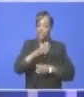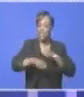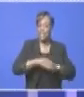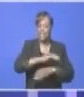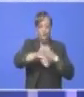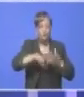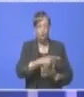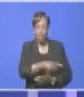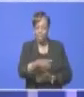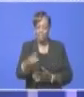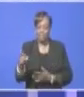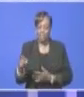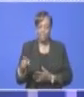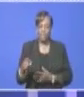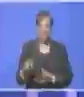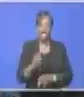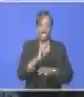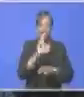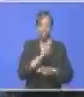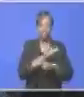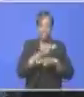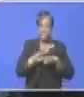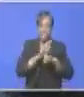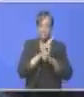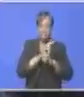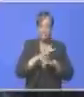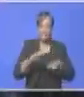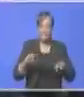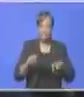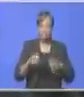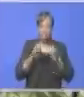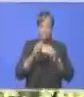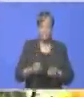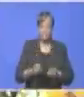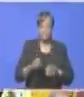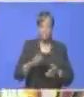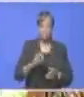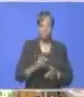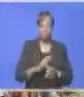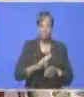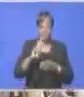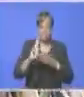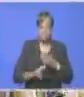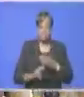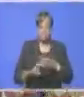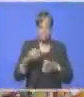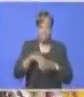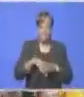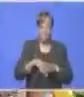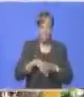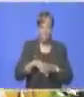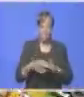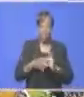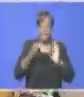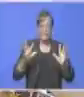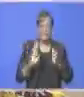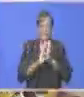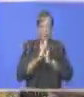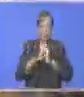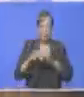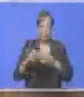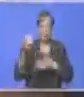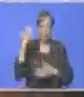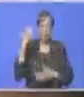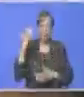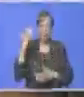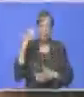Davis. The unofficial results of the 2018 New Year's Day Junkanoo Parade just into our newsroom. The results were released moments ago at Al